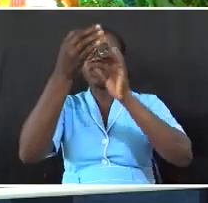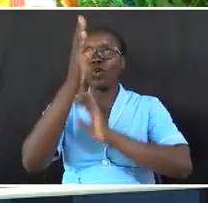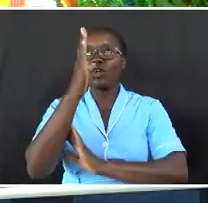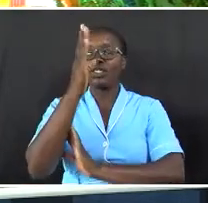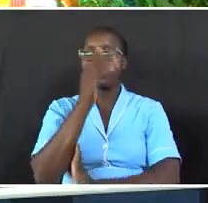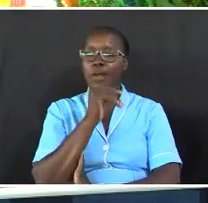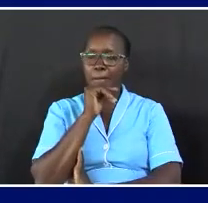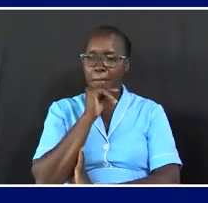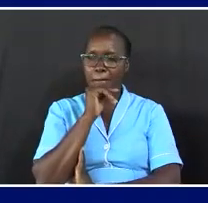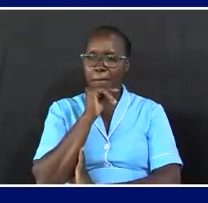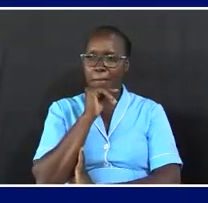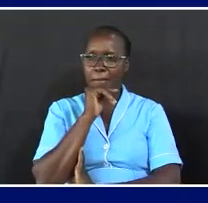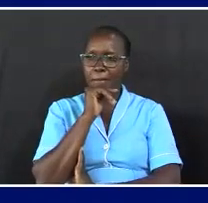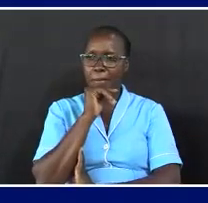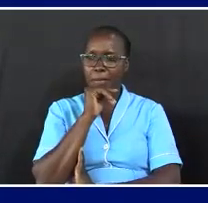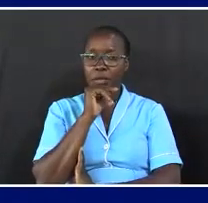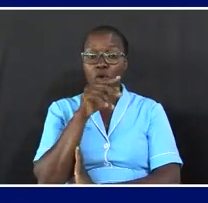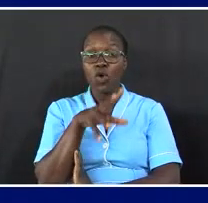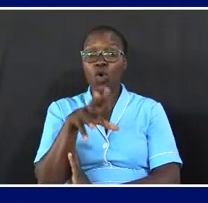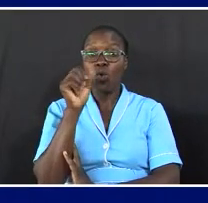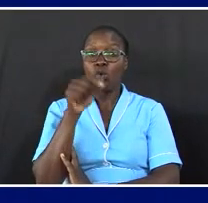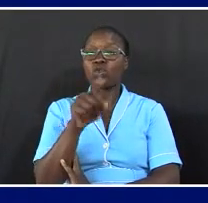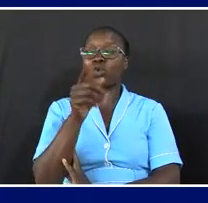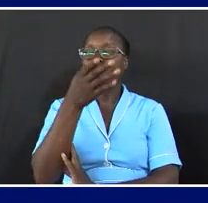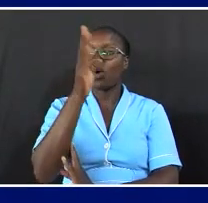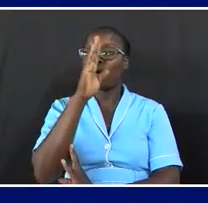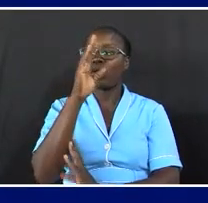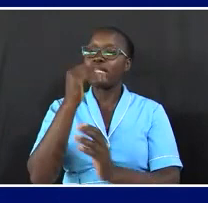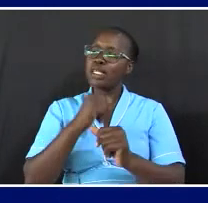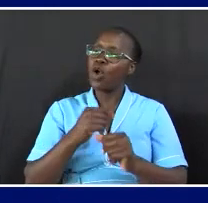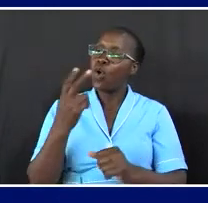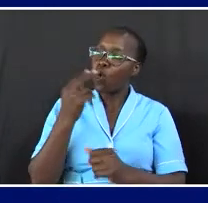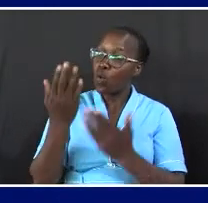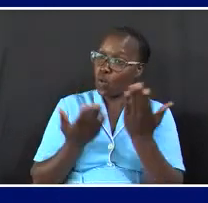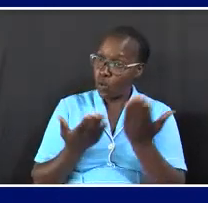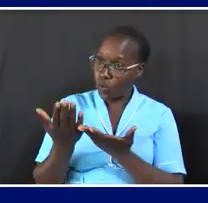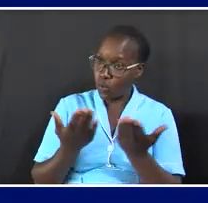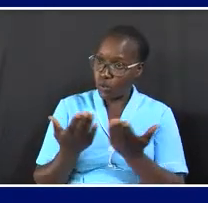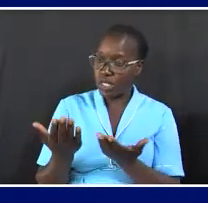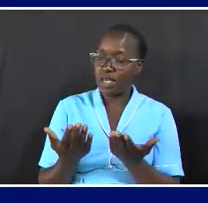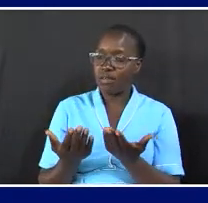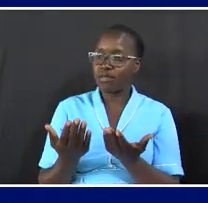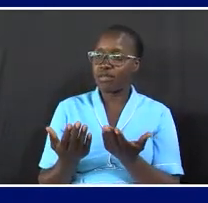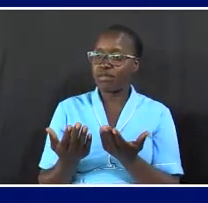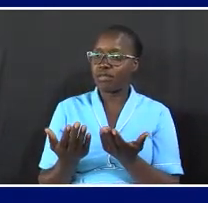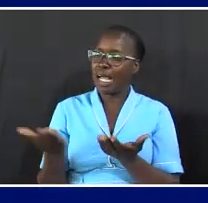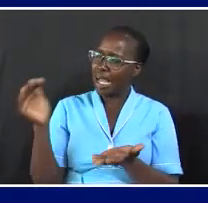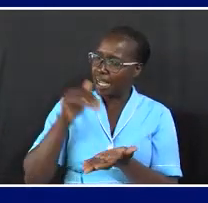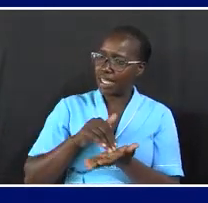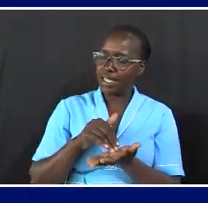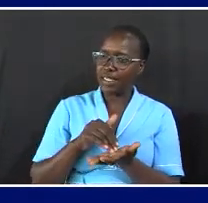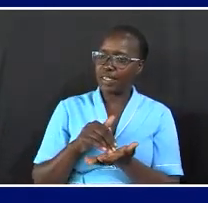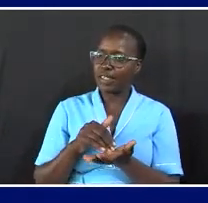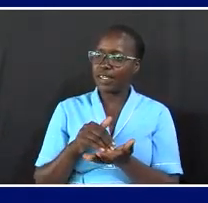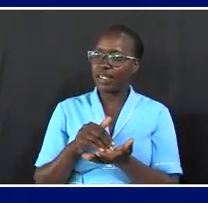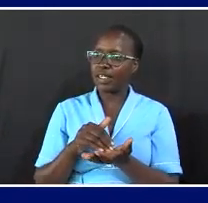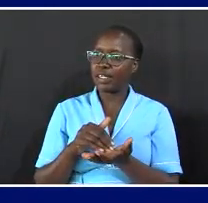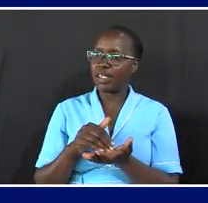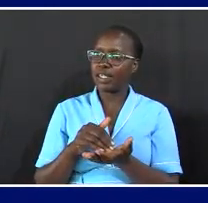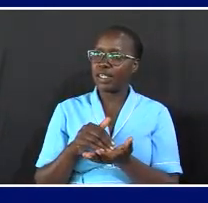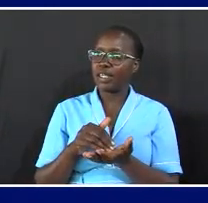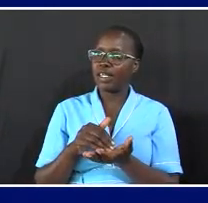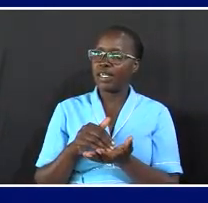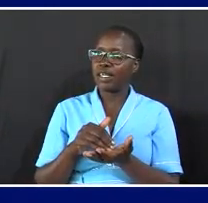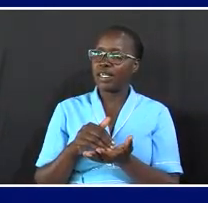God. Was your God who you serve. Look at this again.